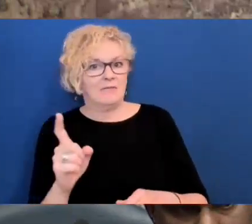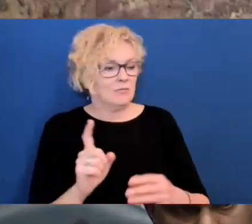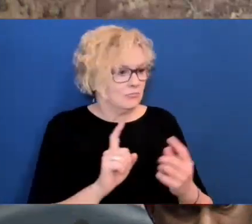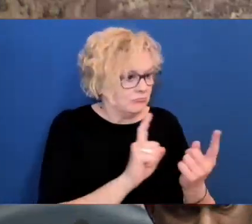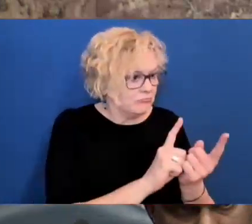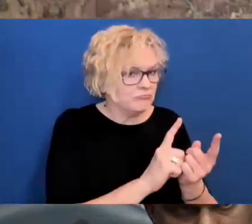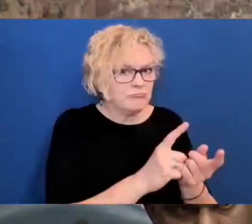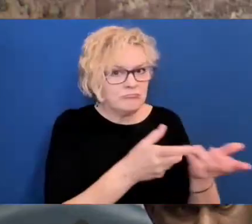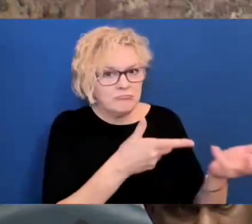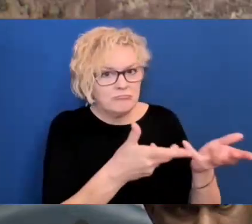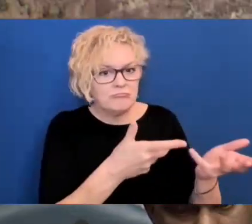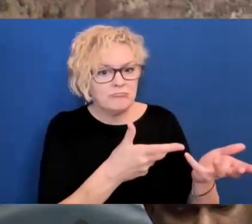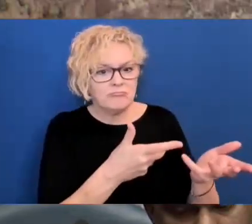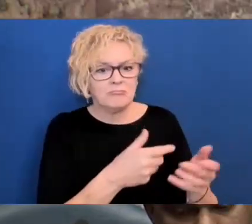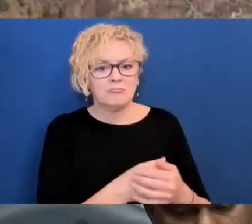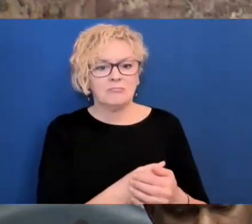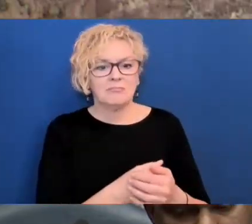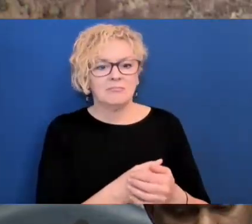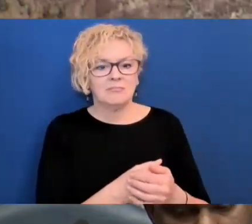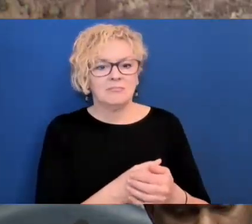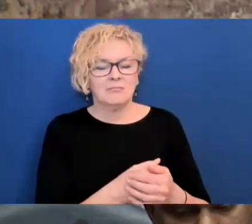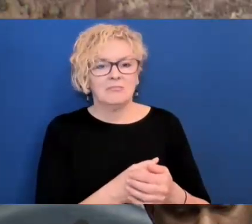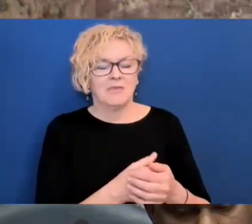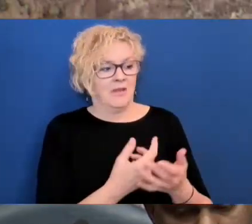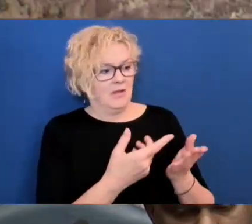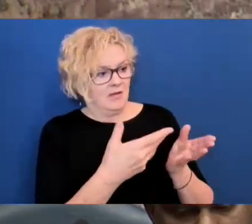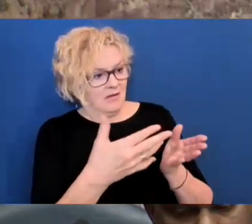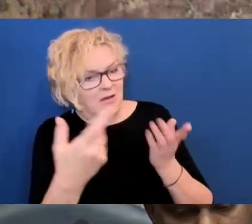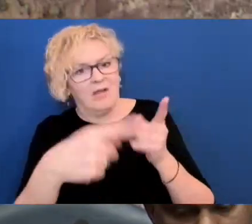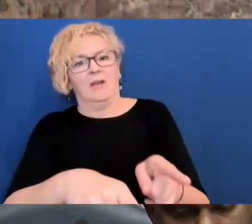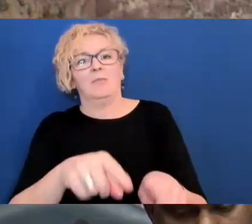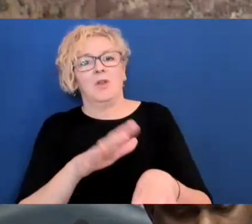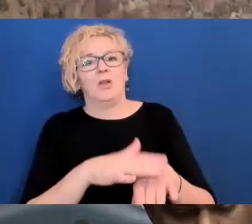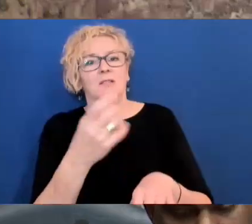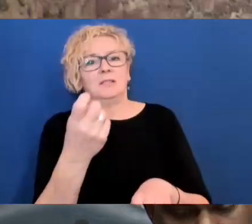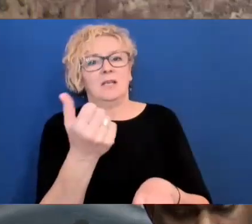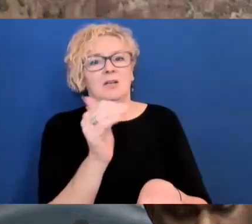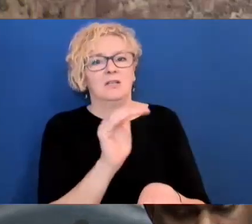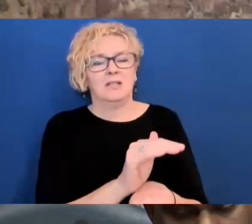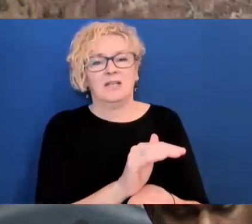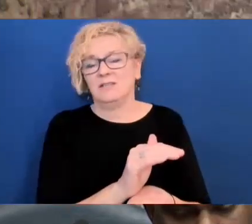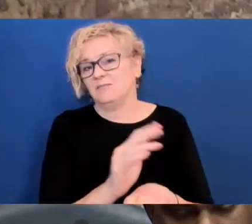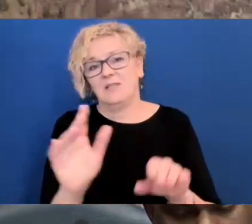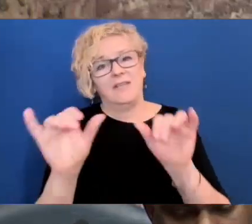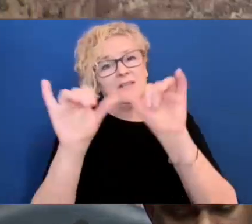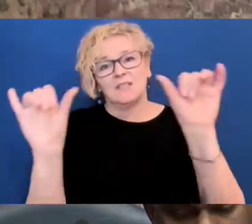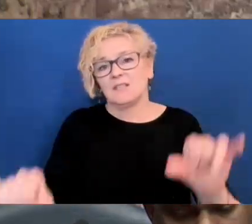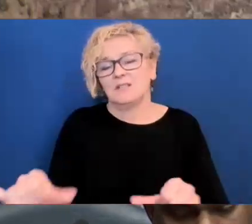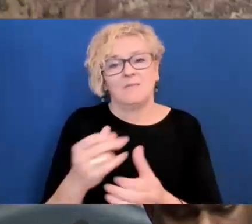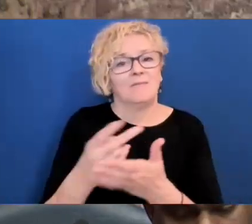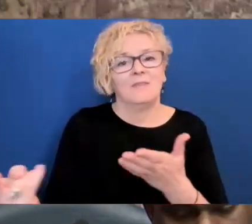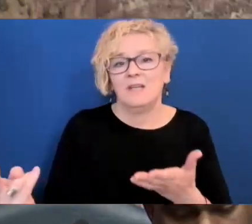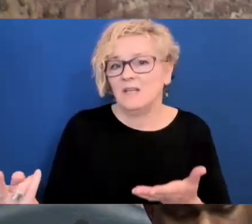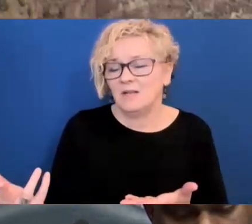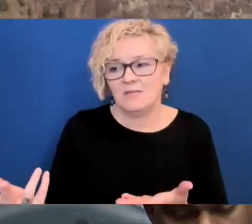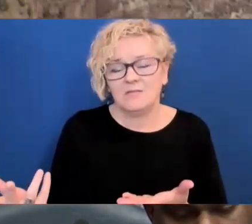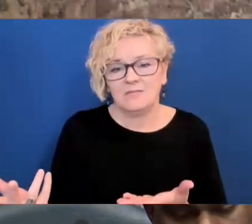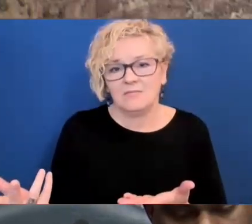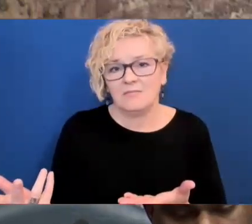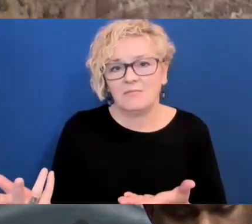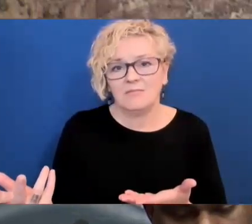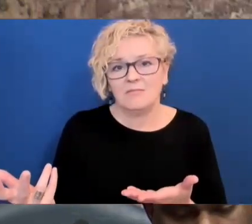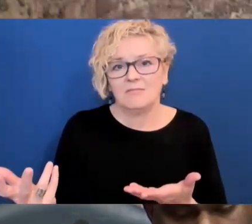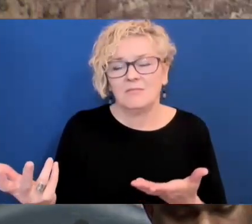people were killed. To the Premier, how many times does someone in this province have to interact with